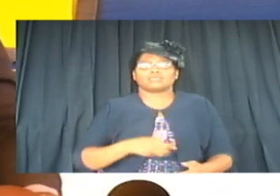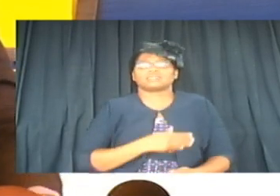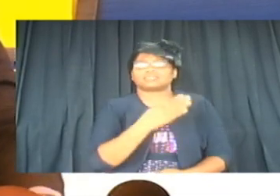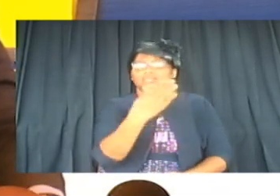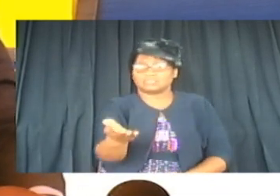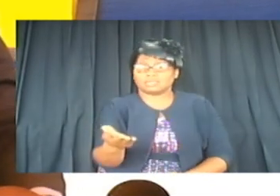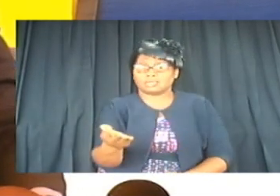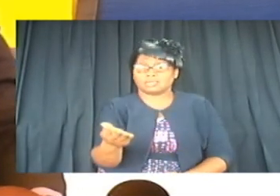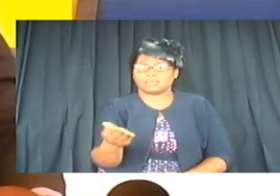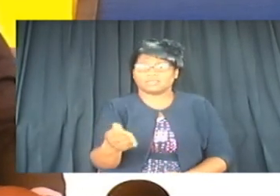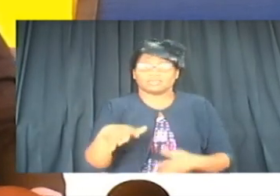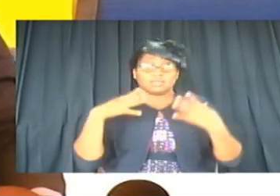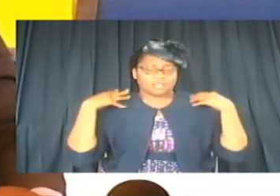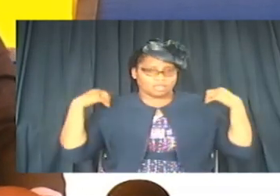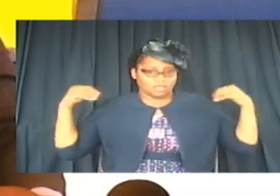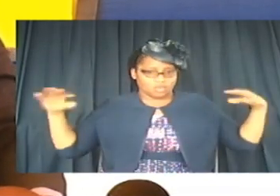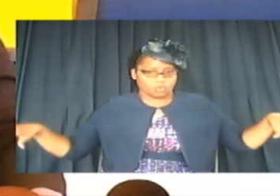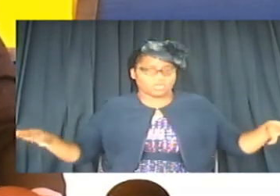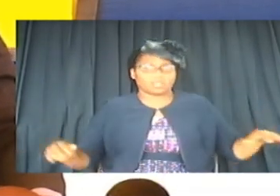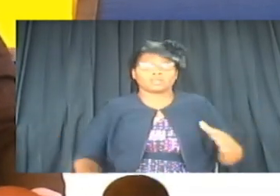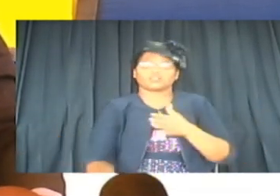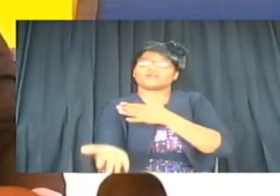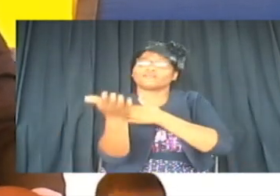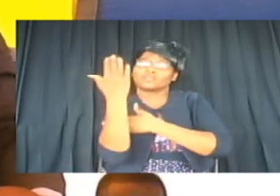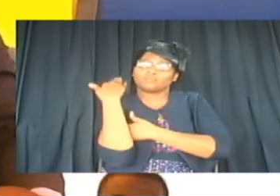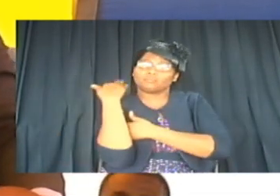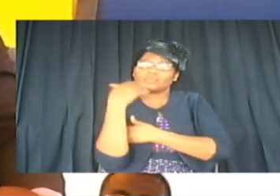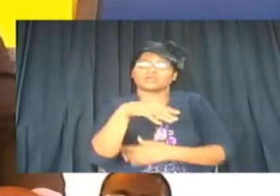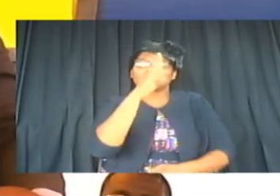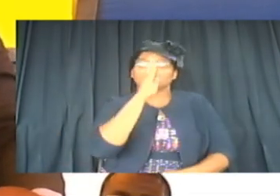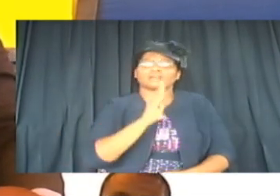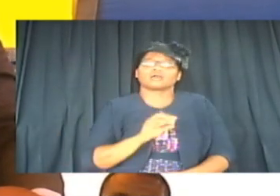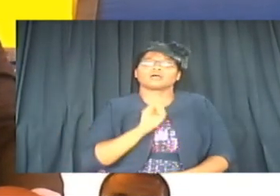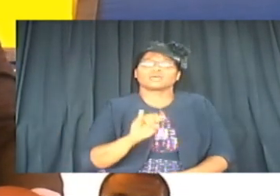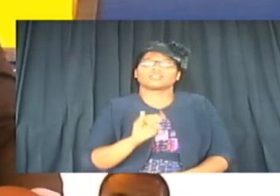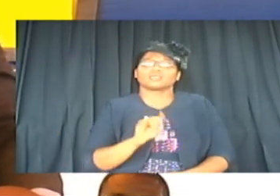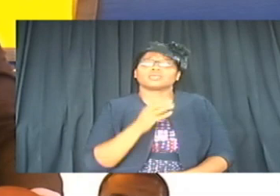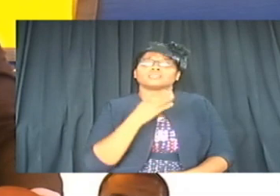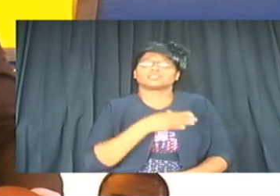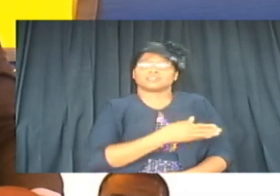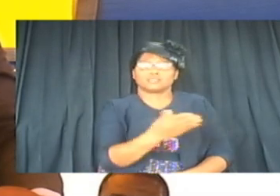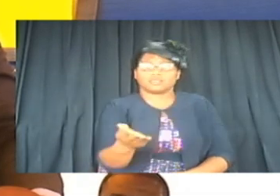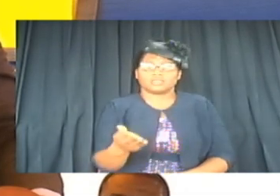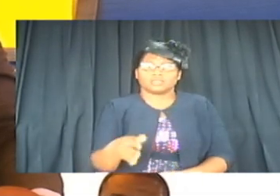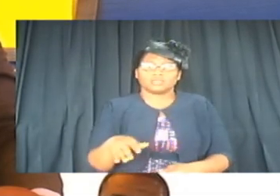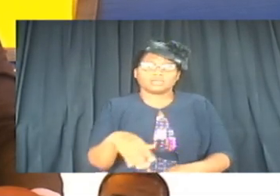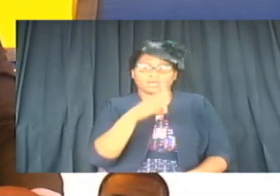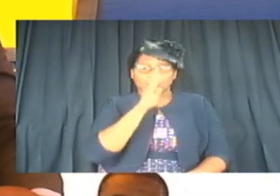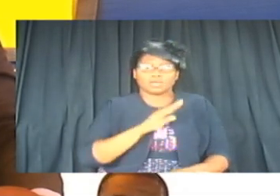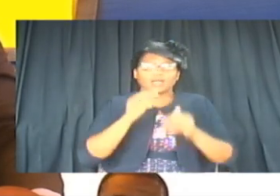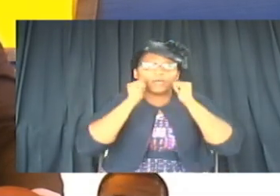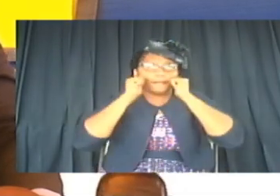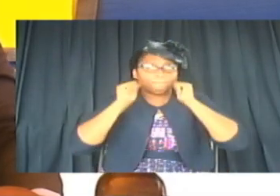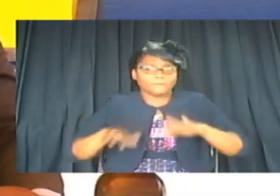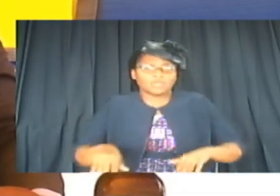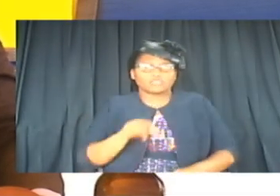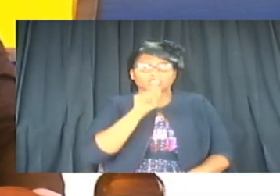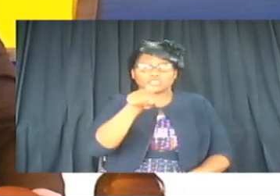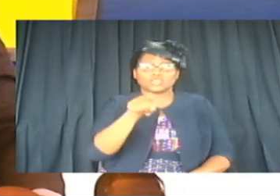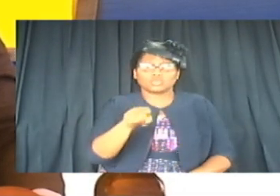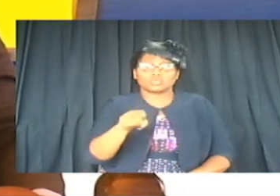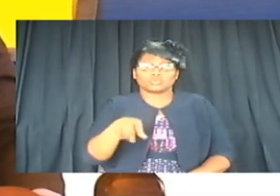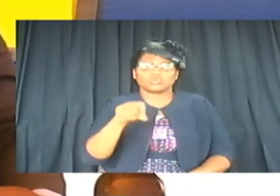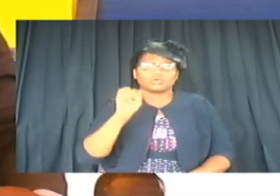uttermost part of the earth, he is there. So God bless you. If you continue to call on his name, meditate on